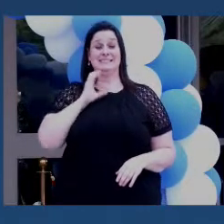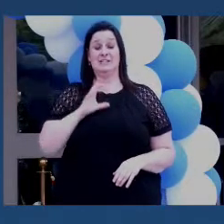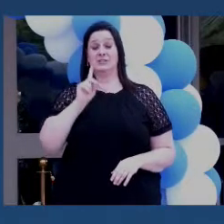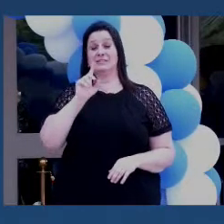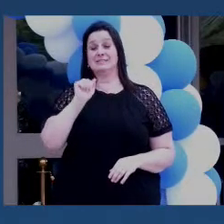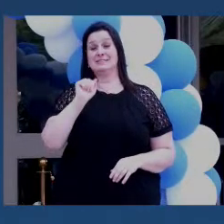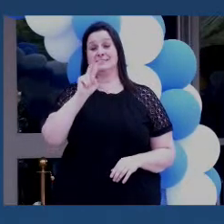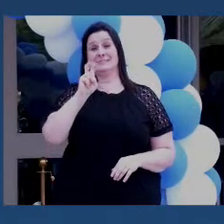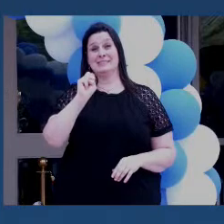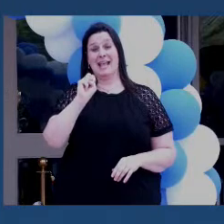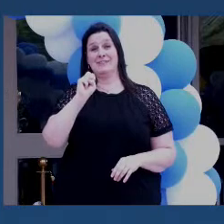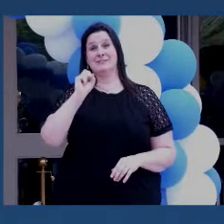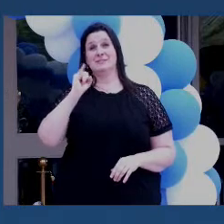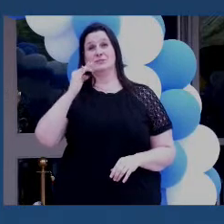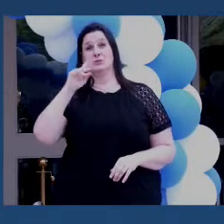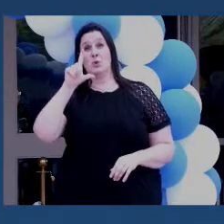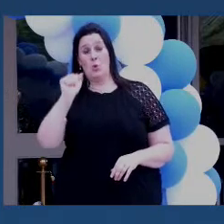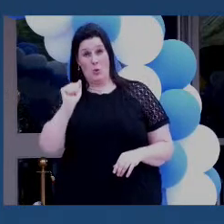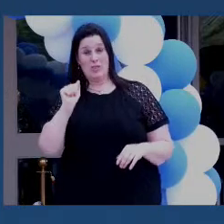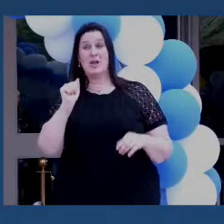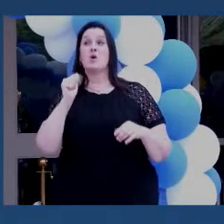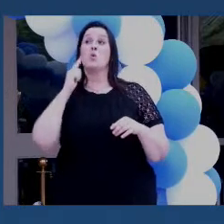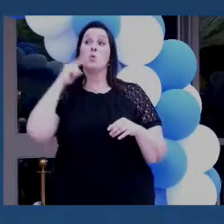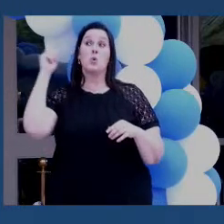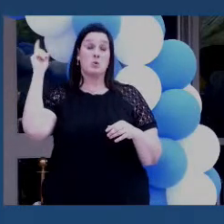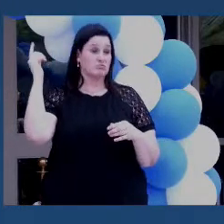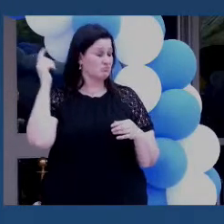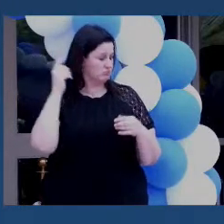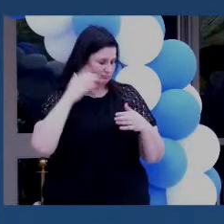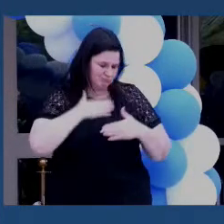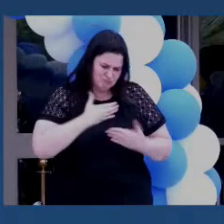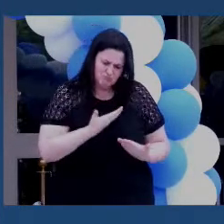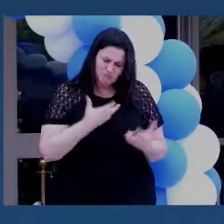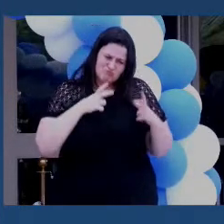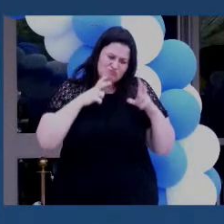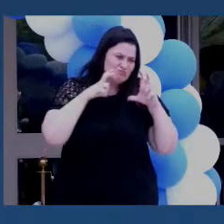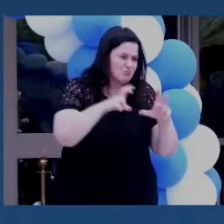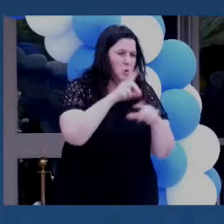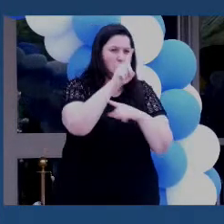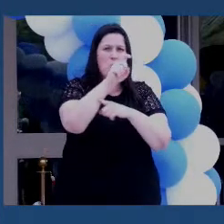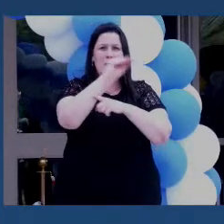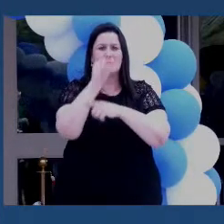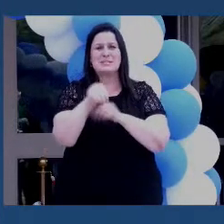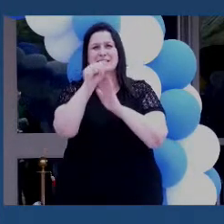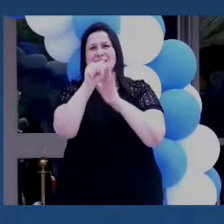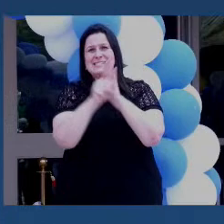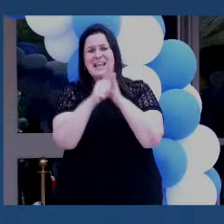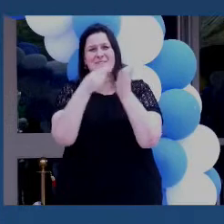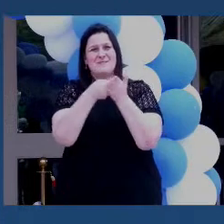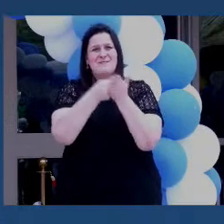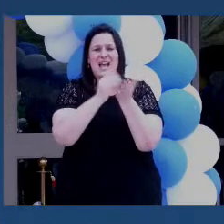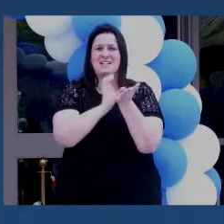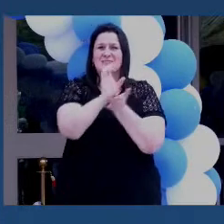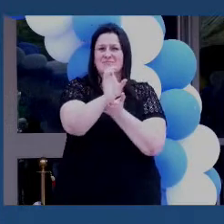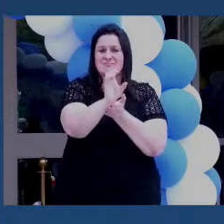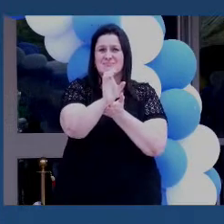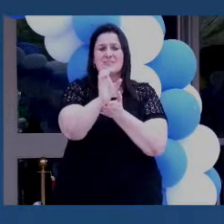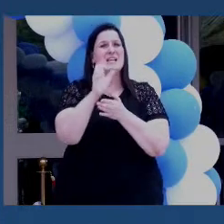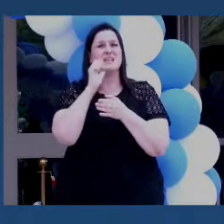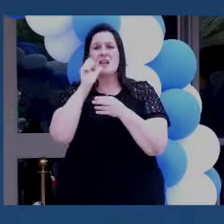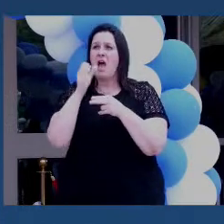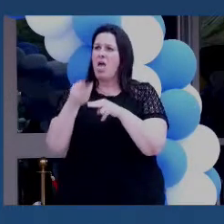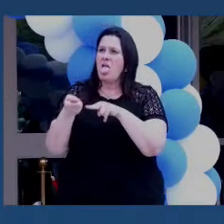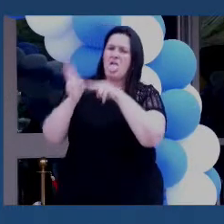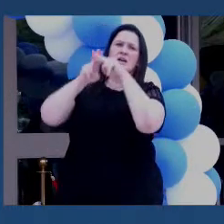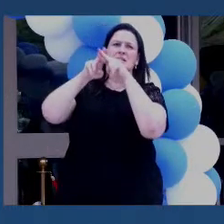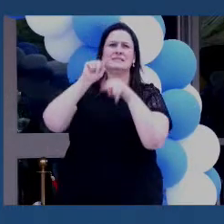bought into our plan to do this with 100% state funding, not calling on the taxpayers to raise their